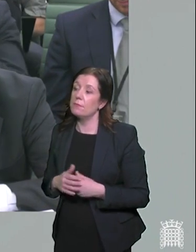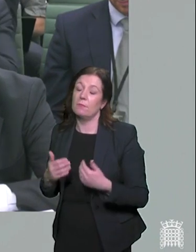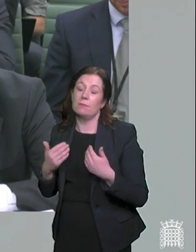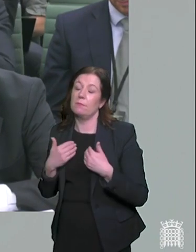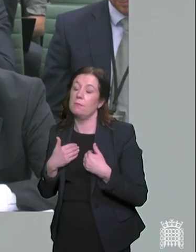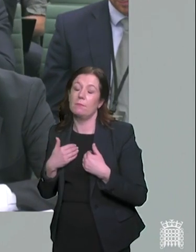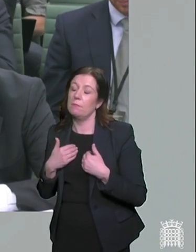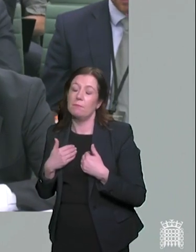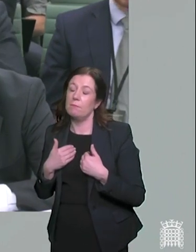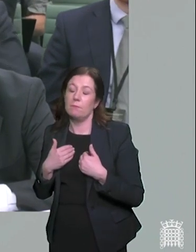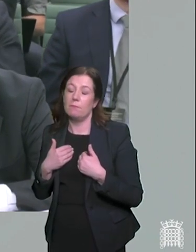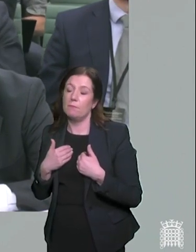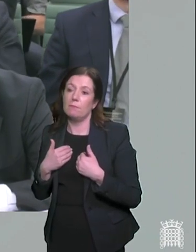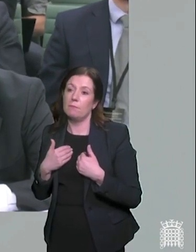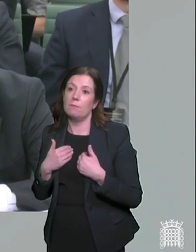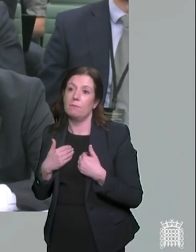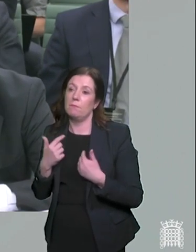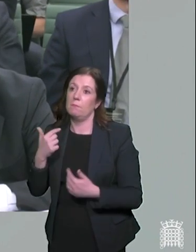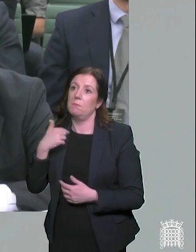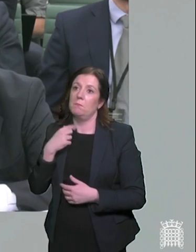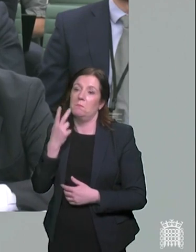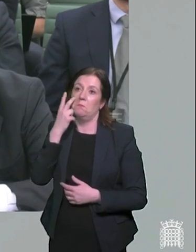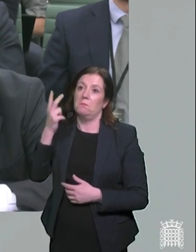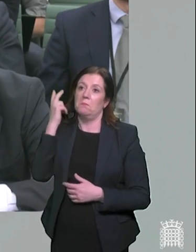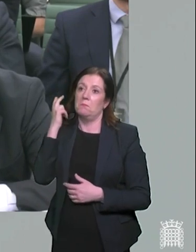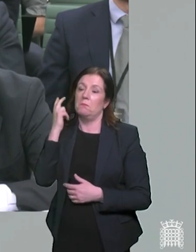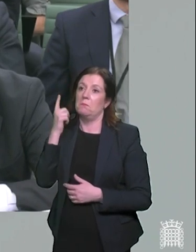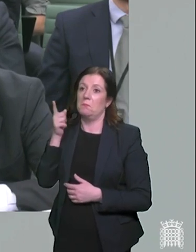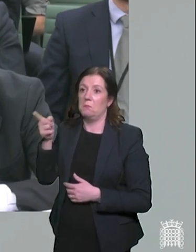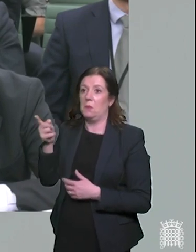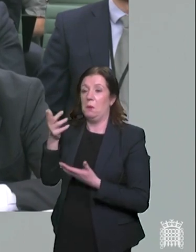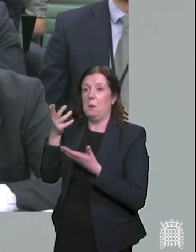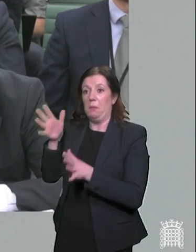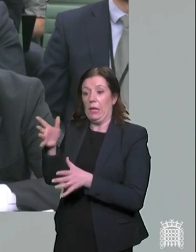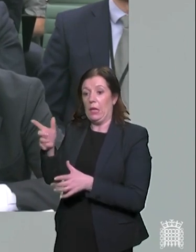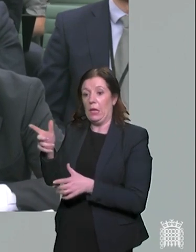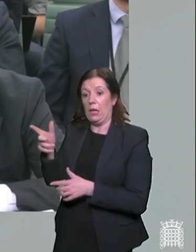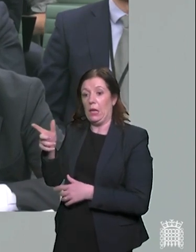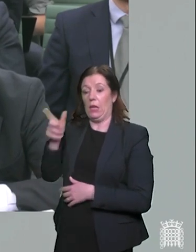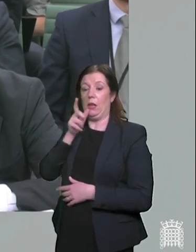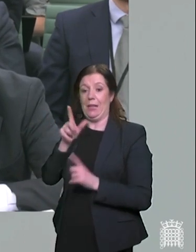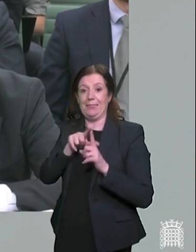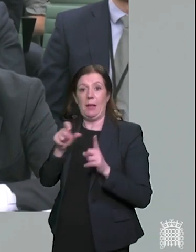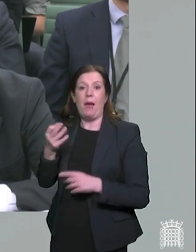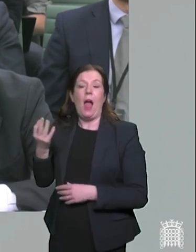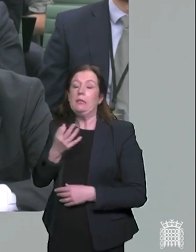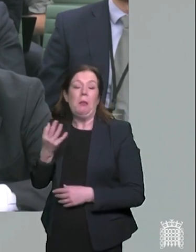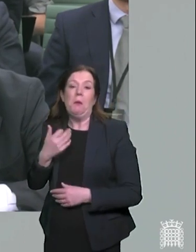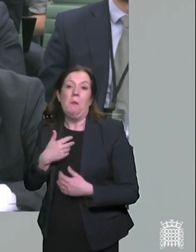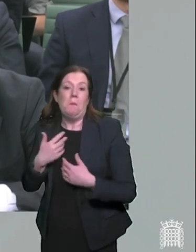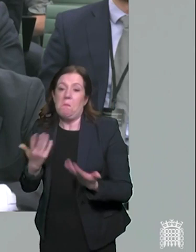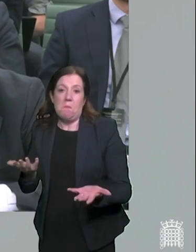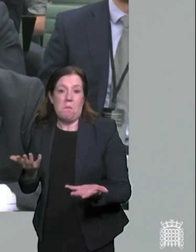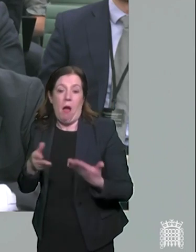not, as far as I can remember. I didn't receive direct assurances about the December the 18th event, about